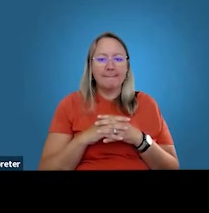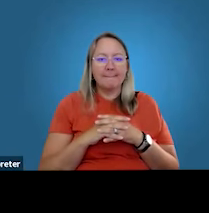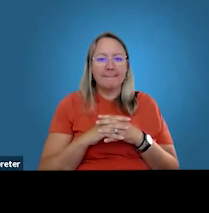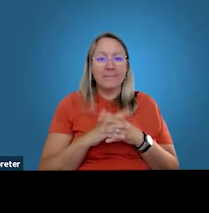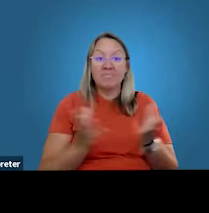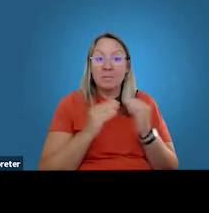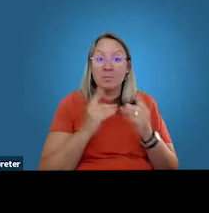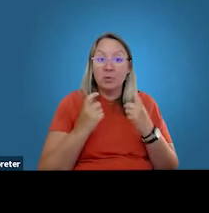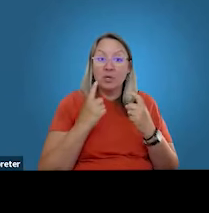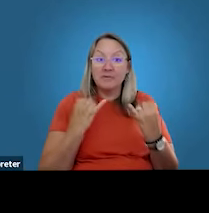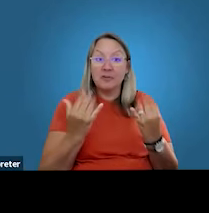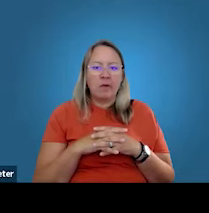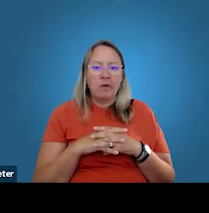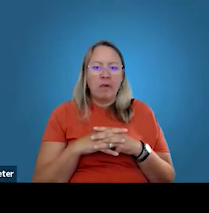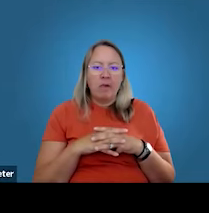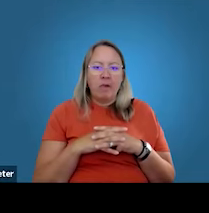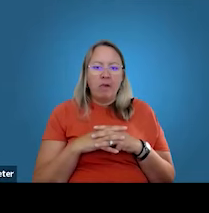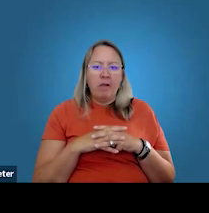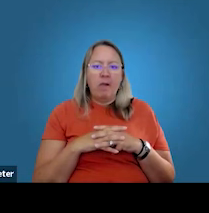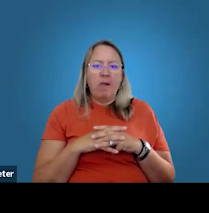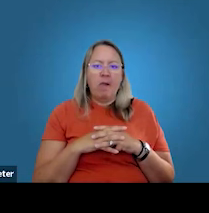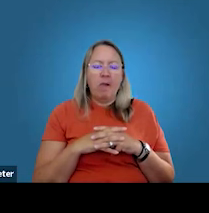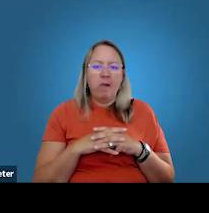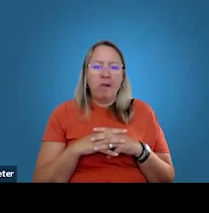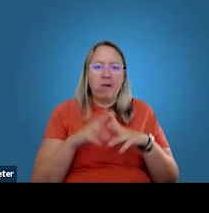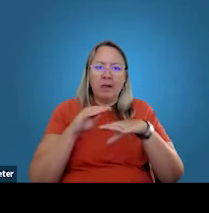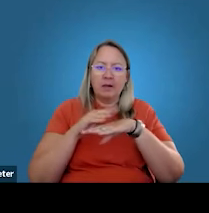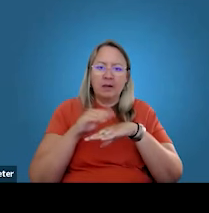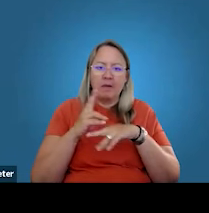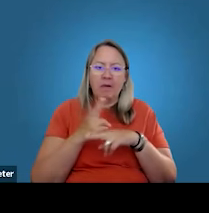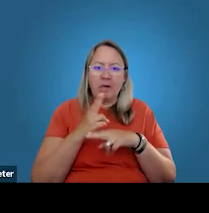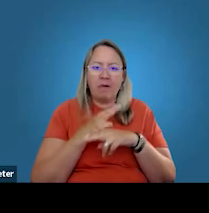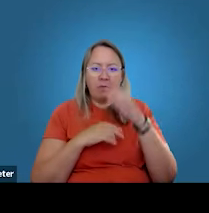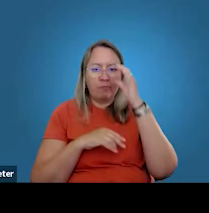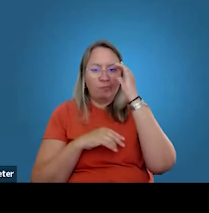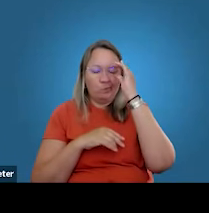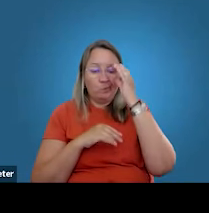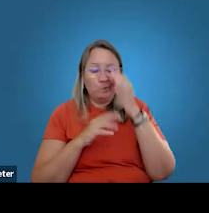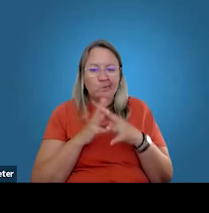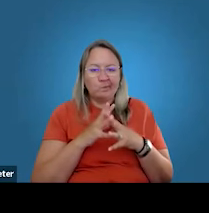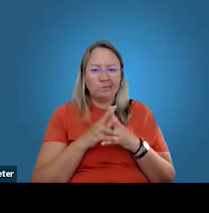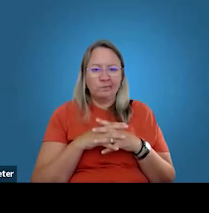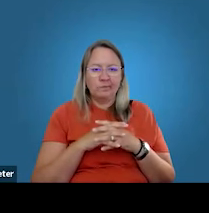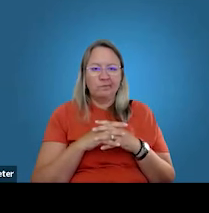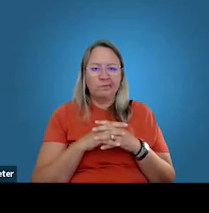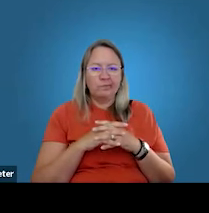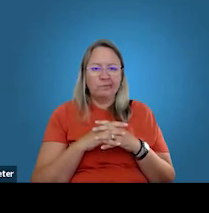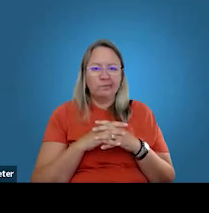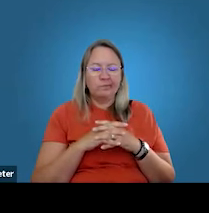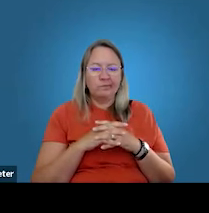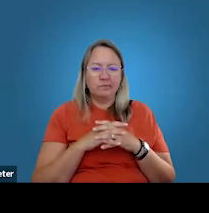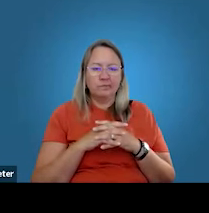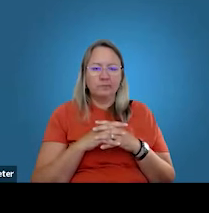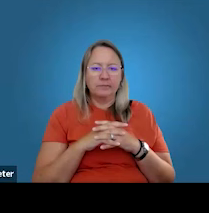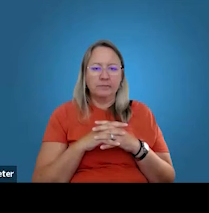Any other questions at all from anyone? Any guidance on how to use this to conceive and shape a social media campaign and storyboarding that? I've